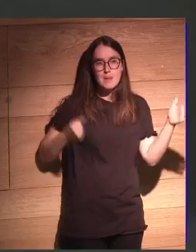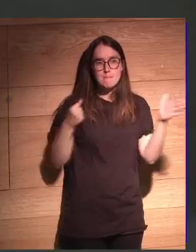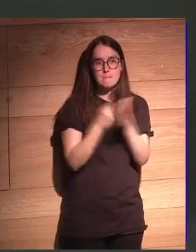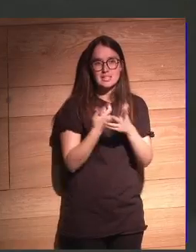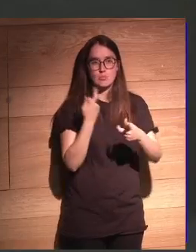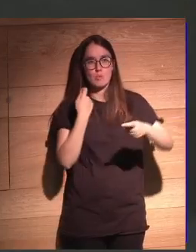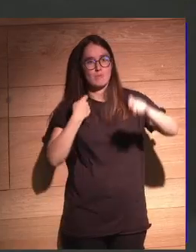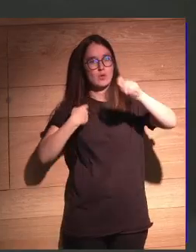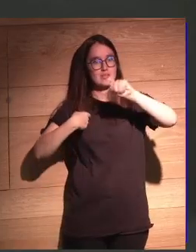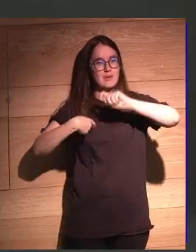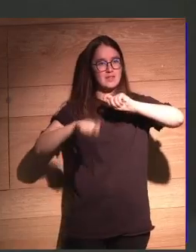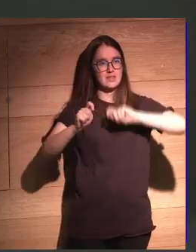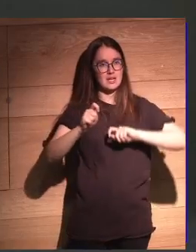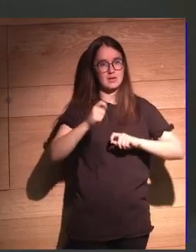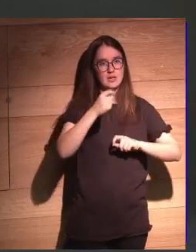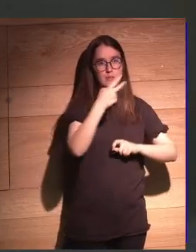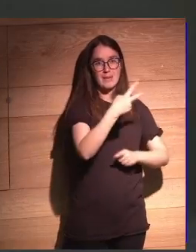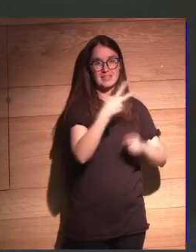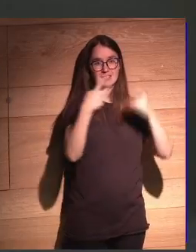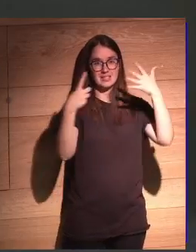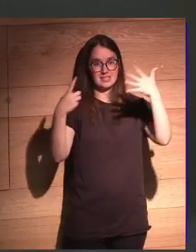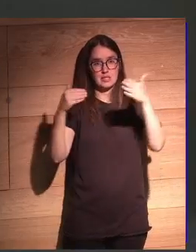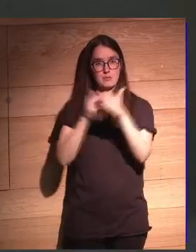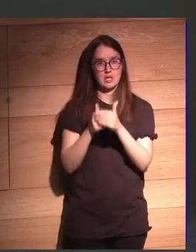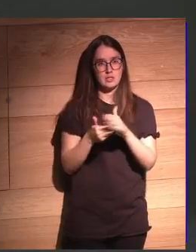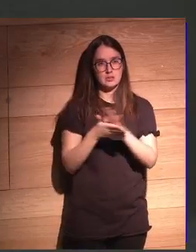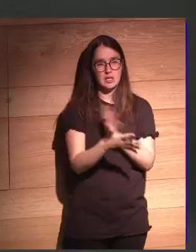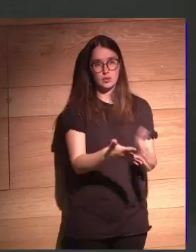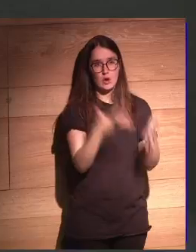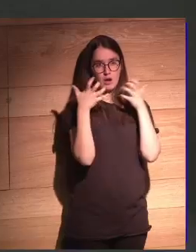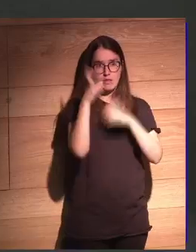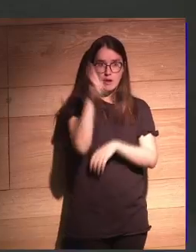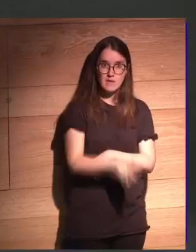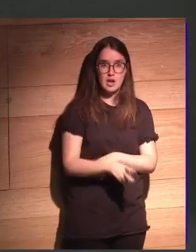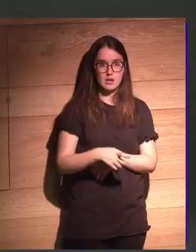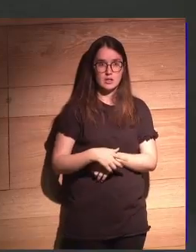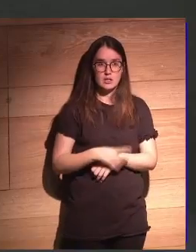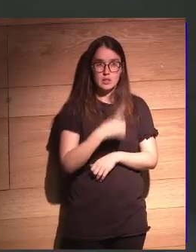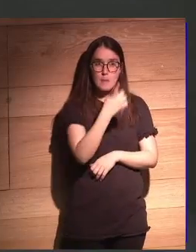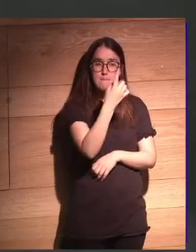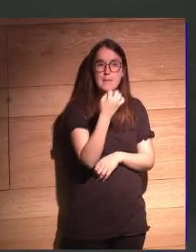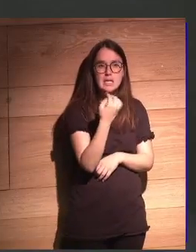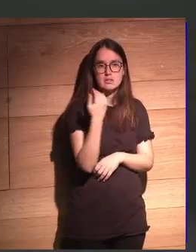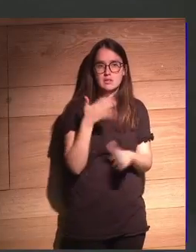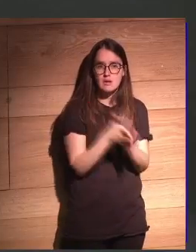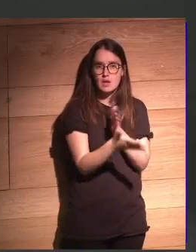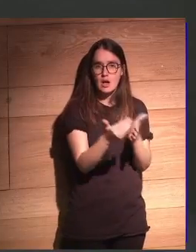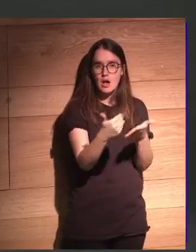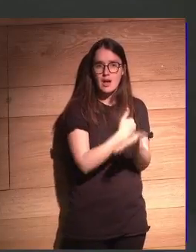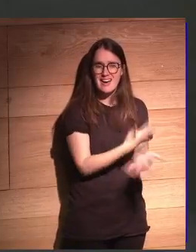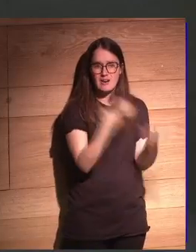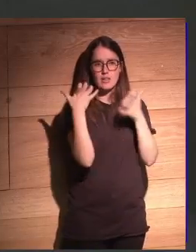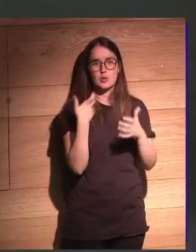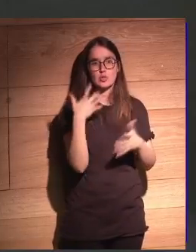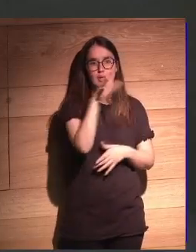at 25,000 euros, you can only sell it at 26,000 euros. For instance, 1,000